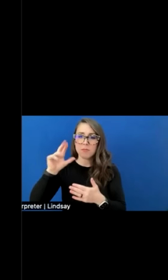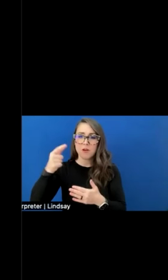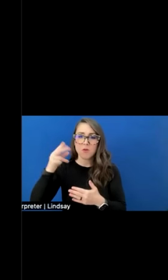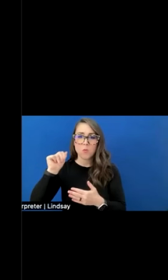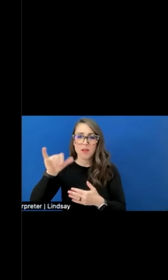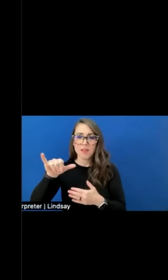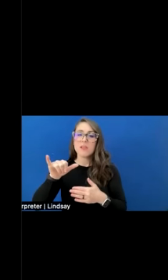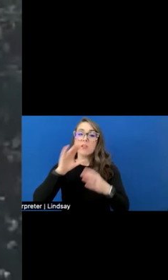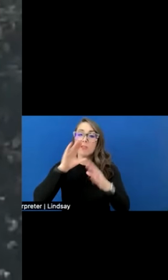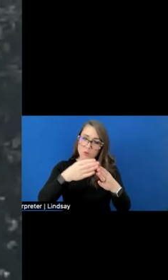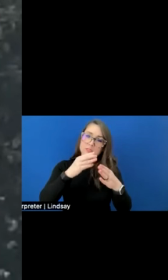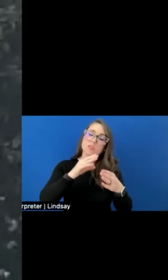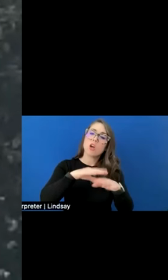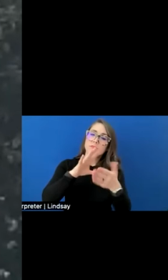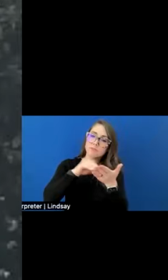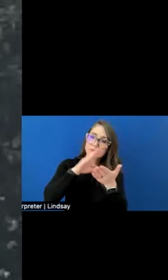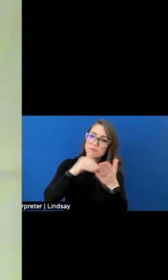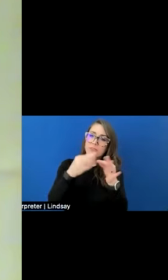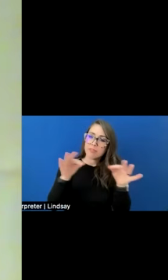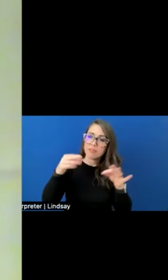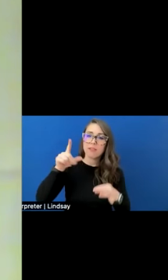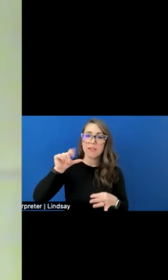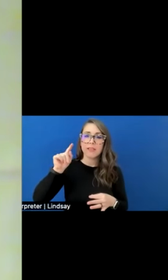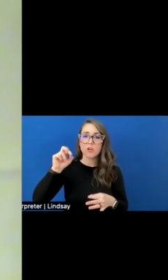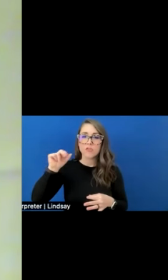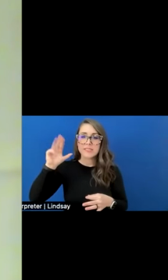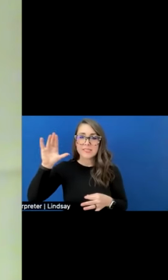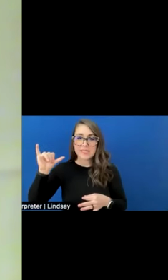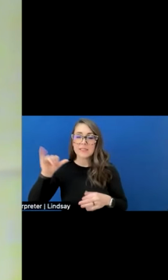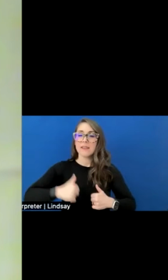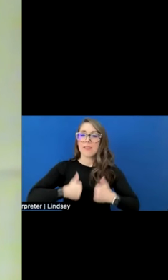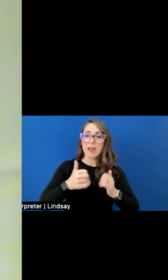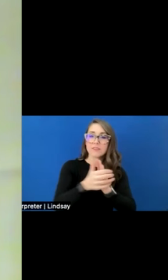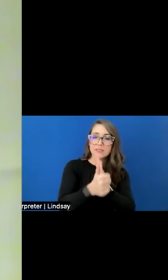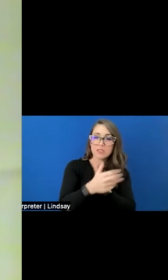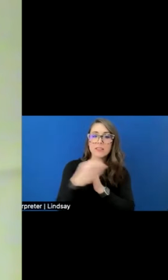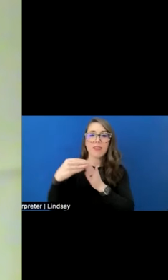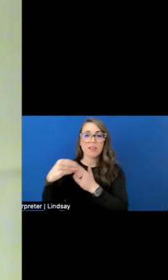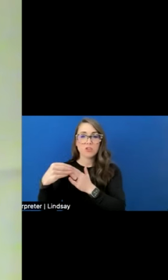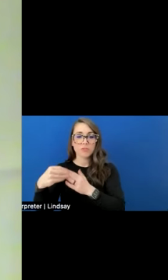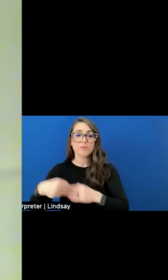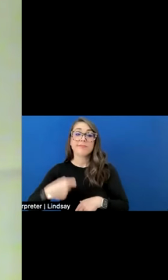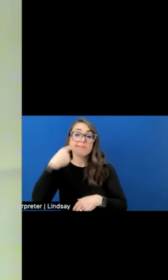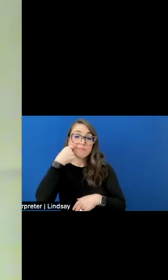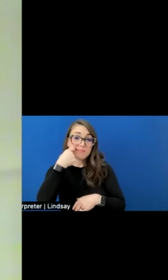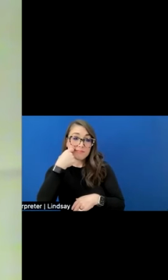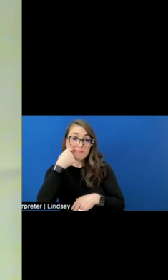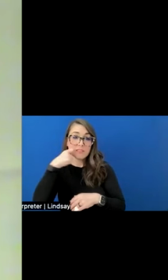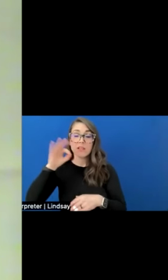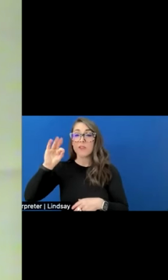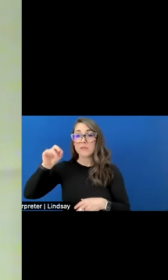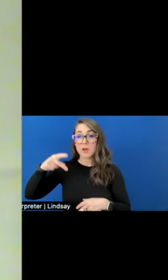life skills, and leadership for these kids. More recently, Friends of Paraguay has made two grants